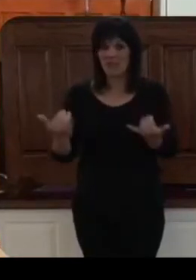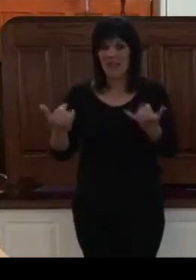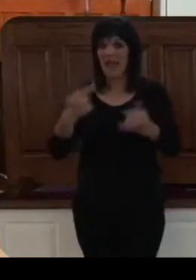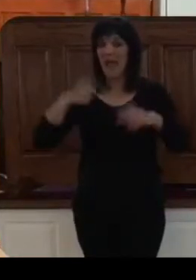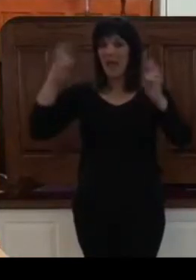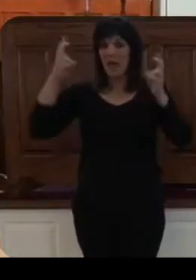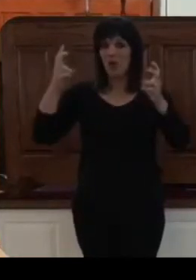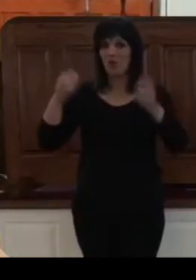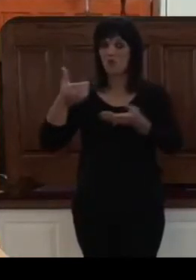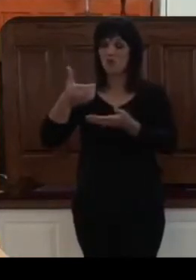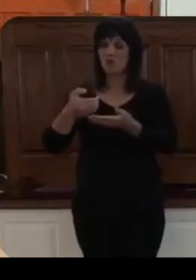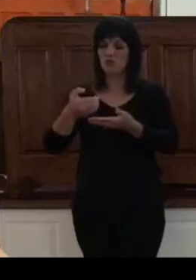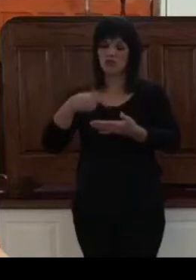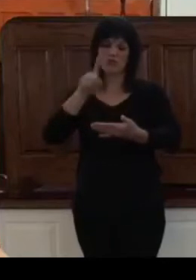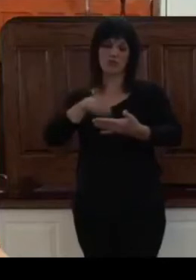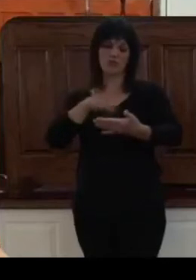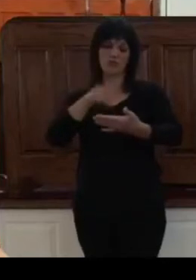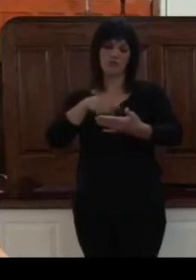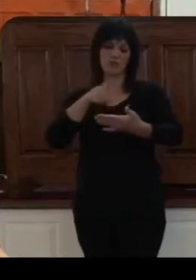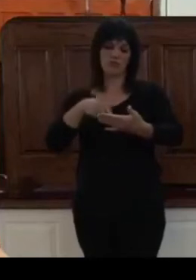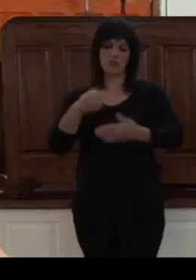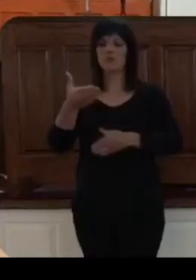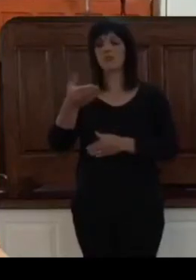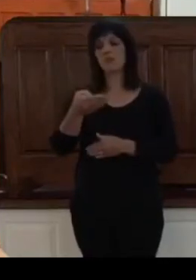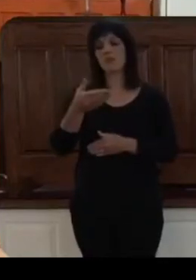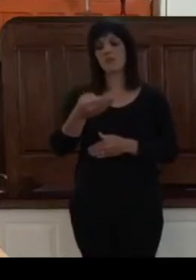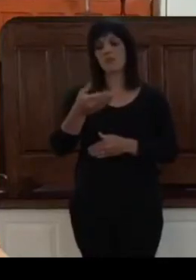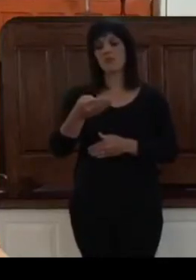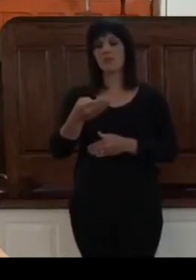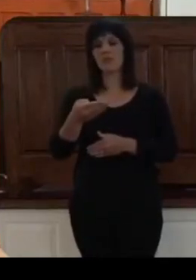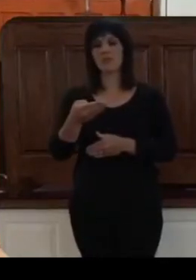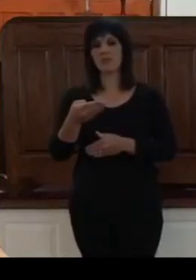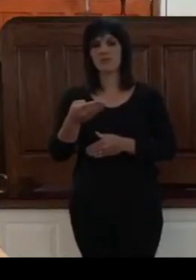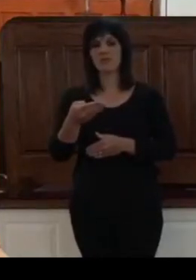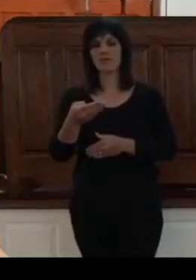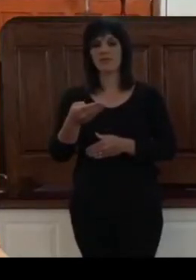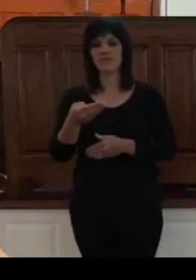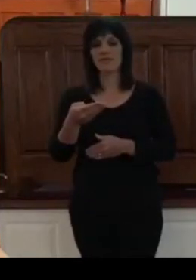scrollers. Last time I talked about the clickers. This time I'm talking about the